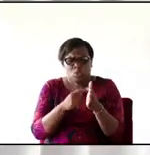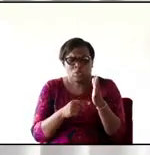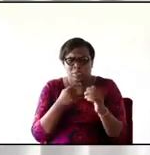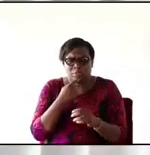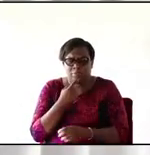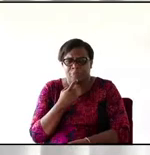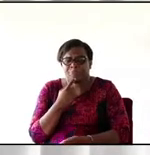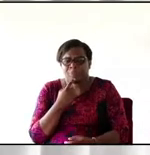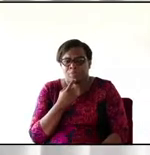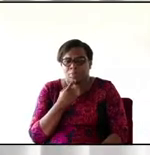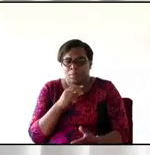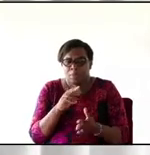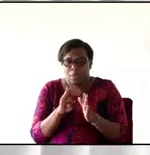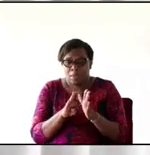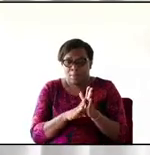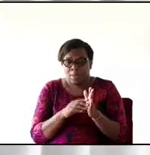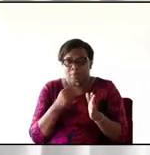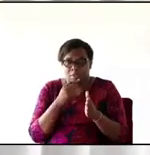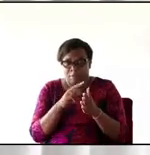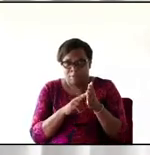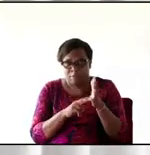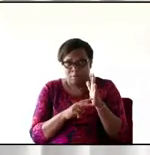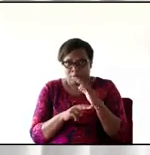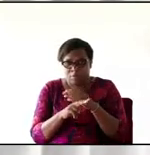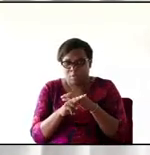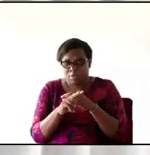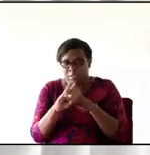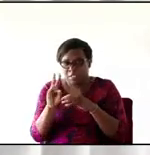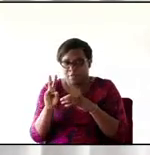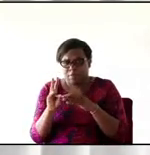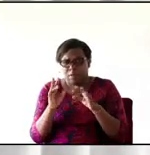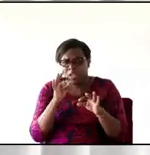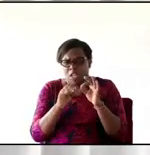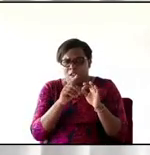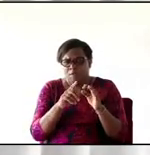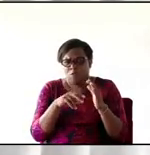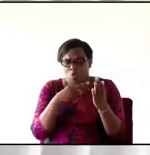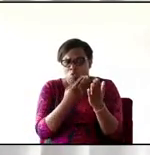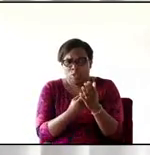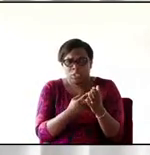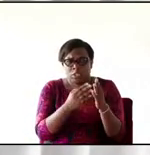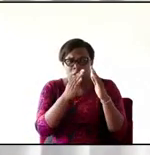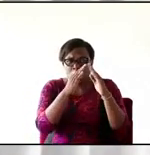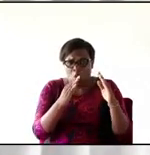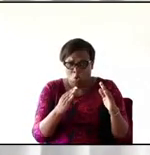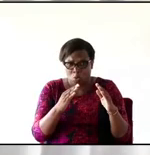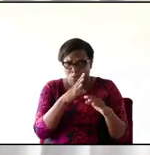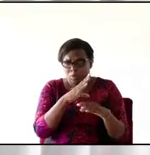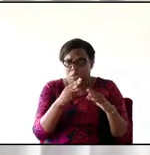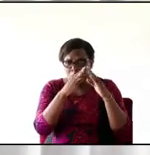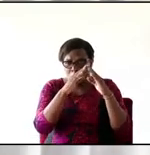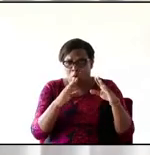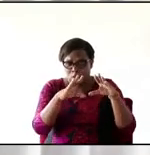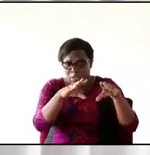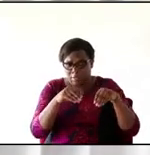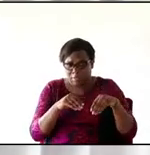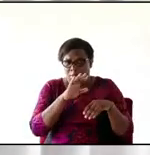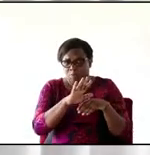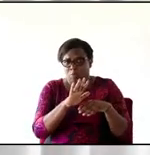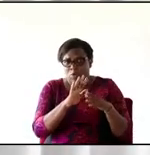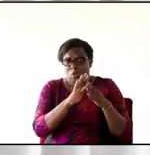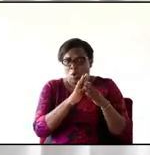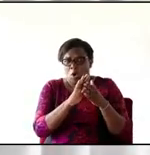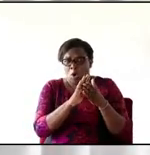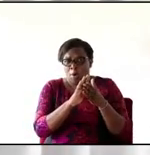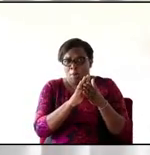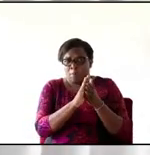a house, verse number 7, and the house accepts your peace,